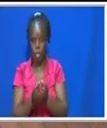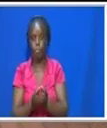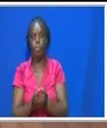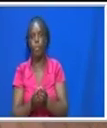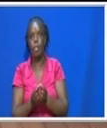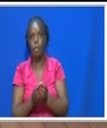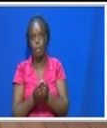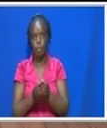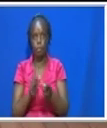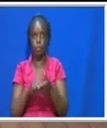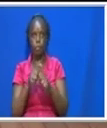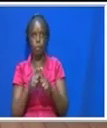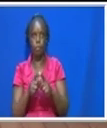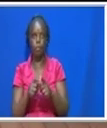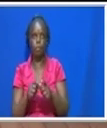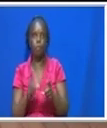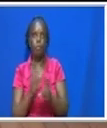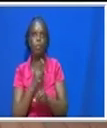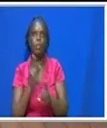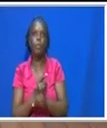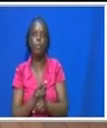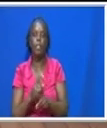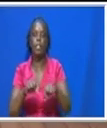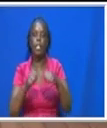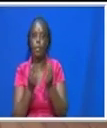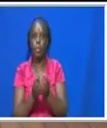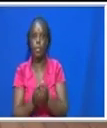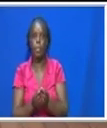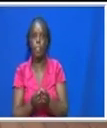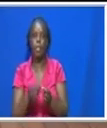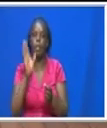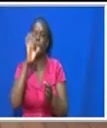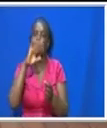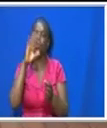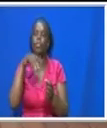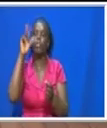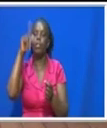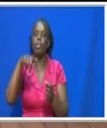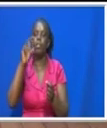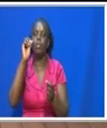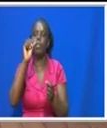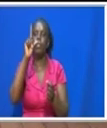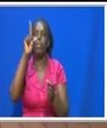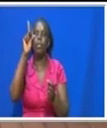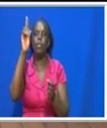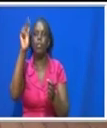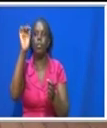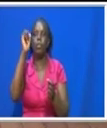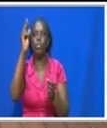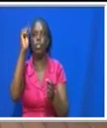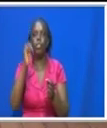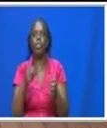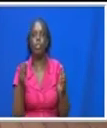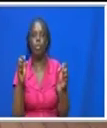type. Then now we look at the various types. Then we have pollution. The word pollution means just simply contamination